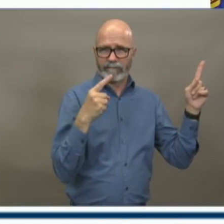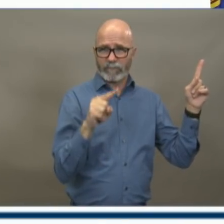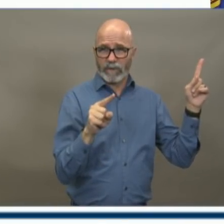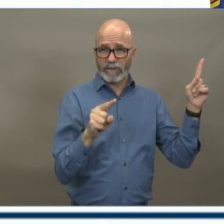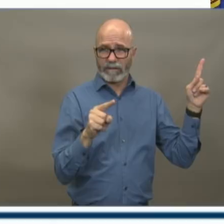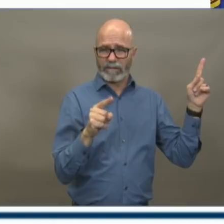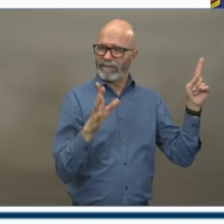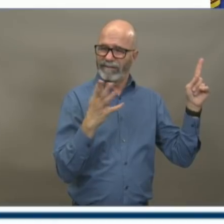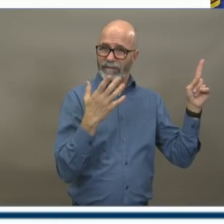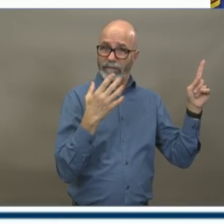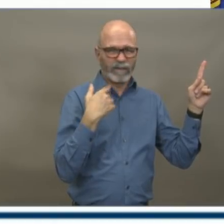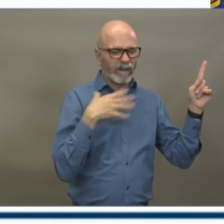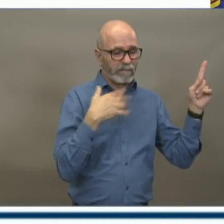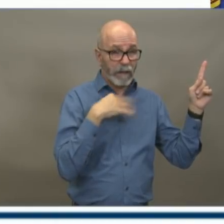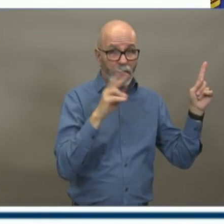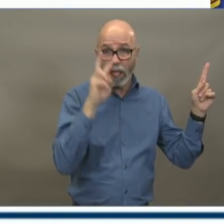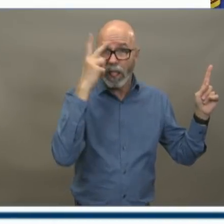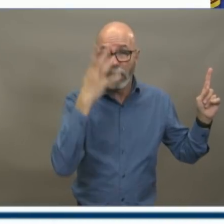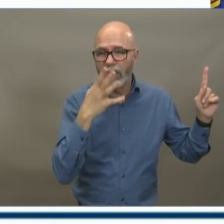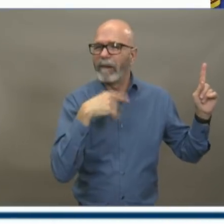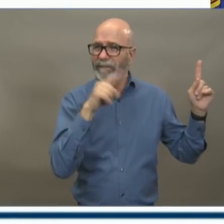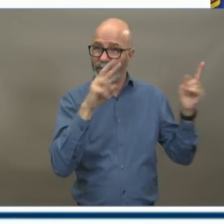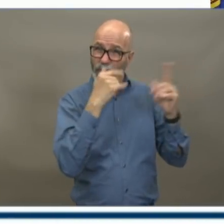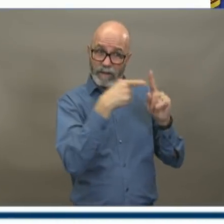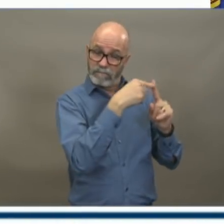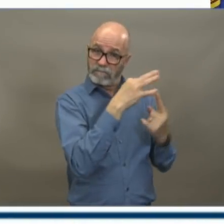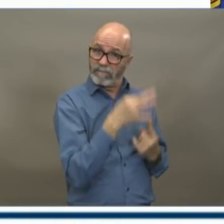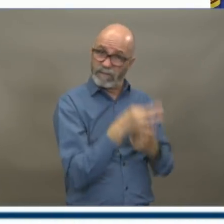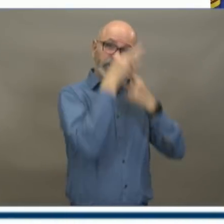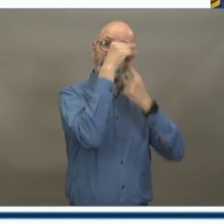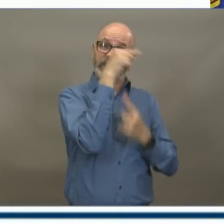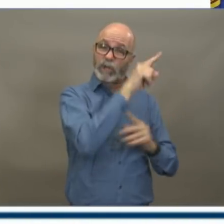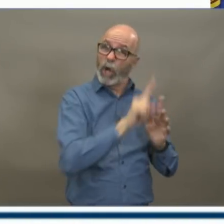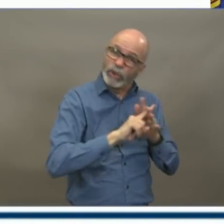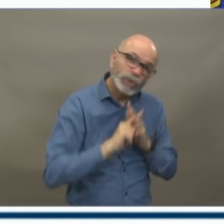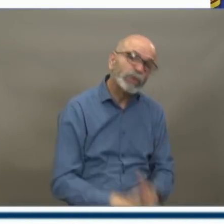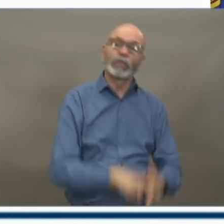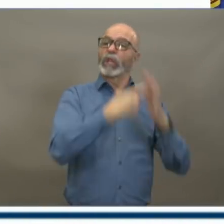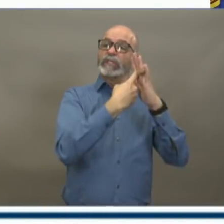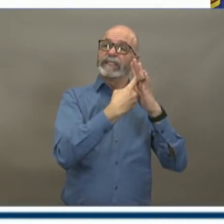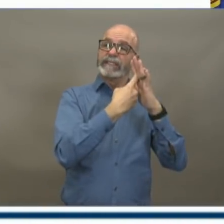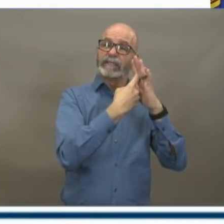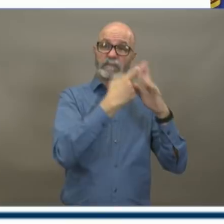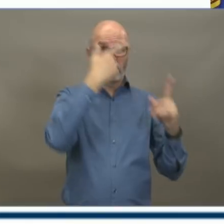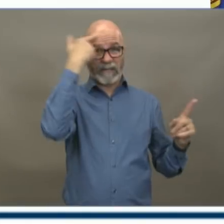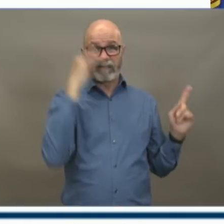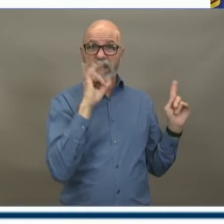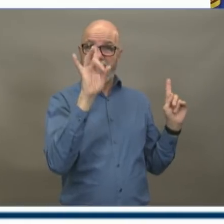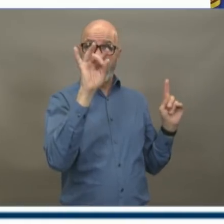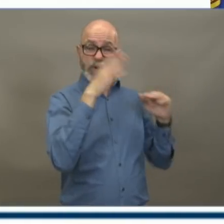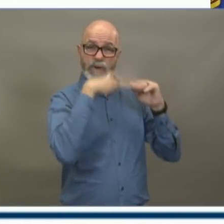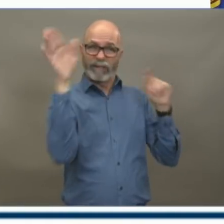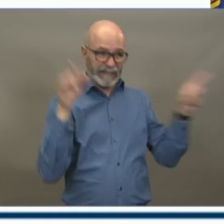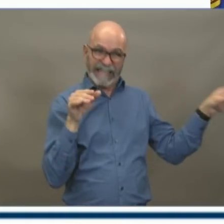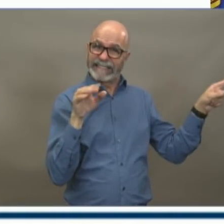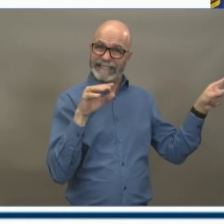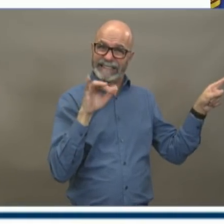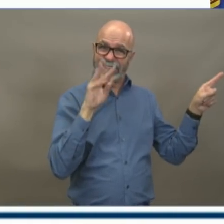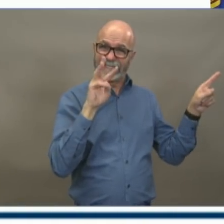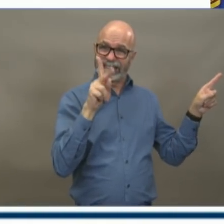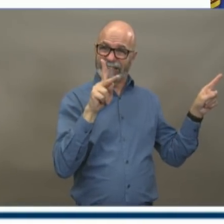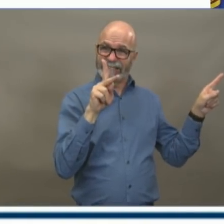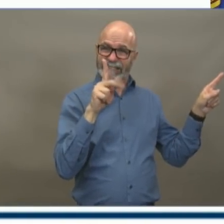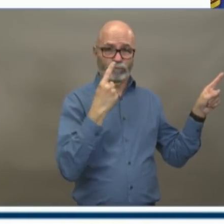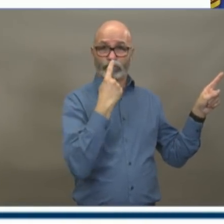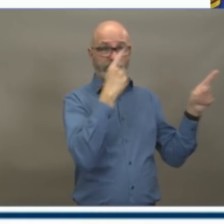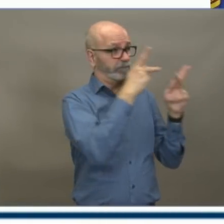the beginning of the program for people over 80, or is that strictly going to be the one site? No,